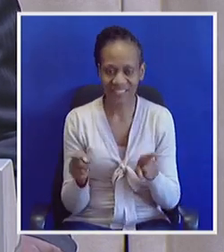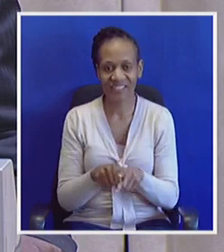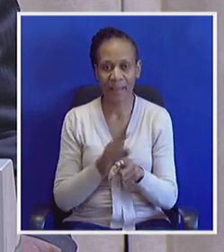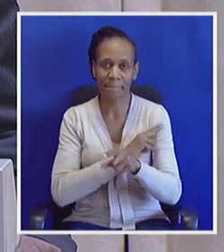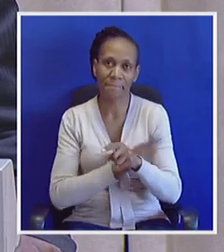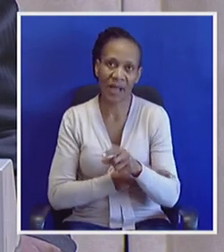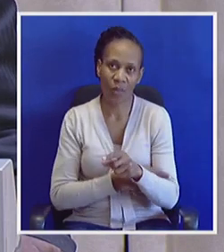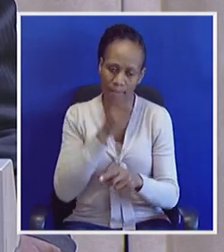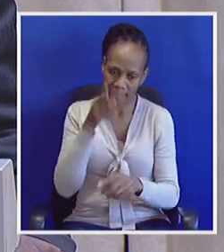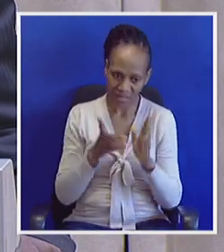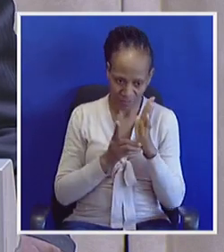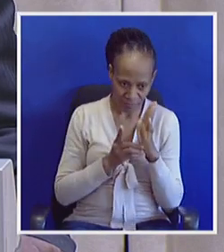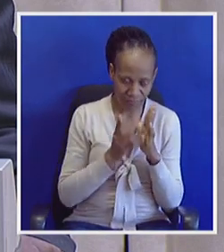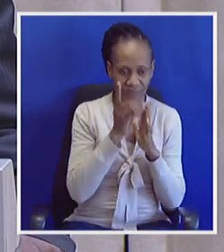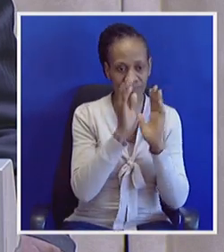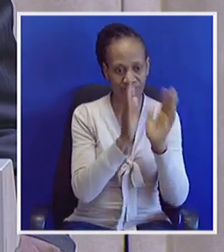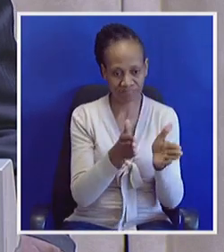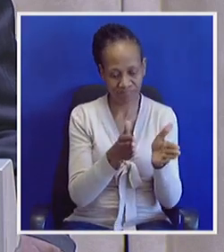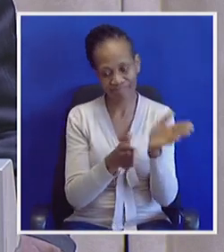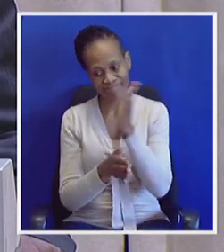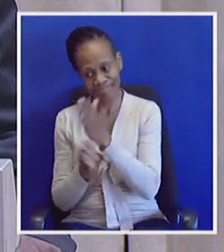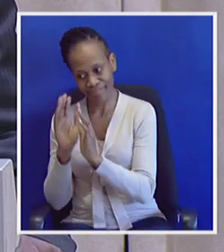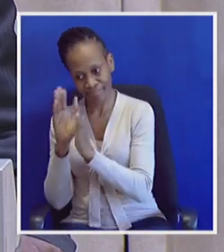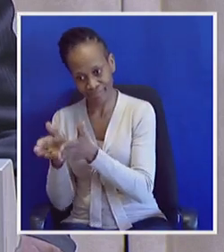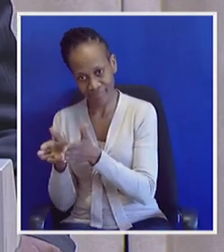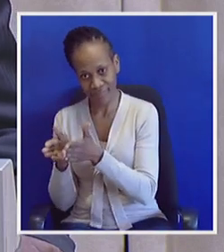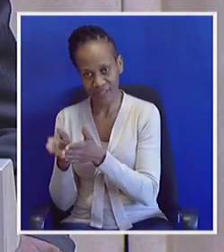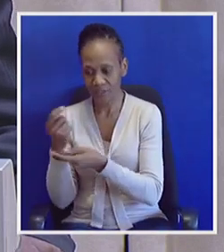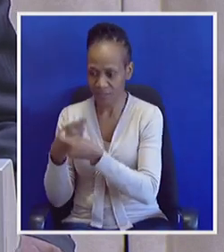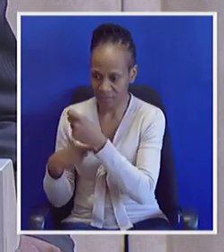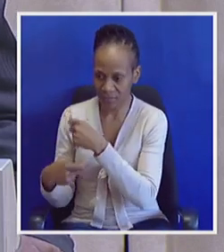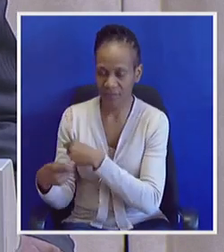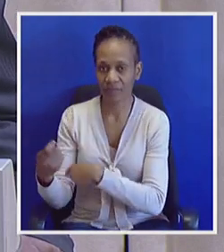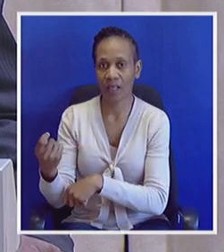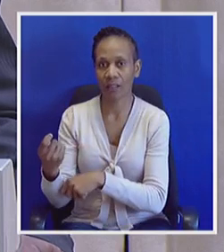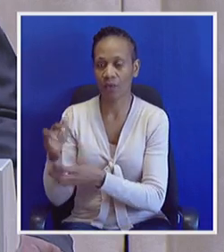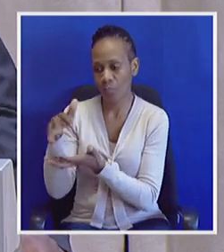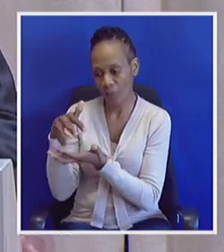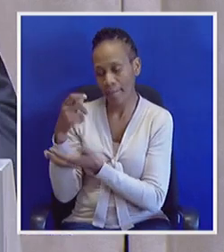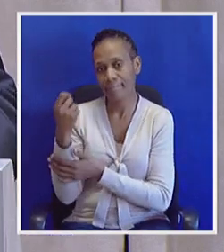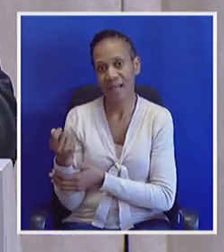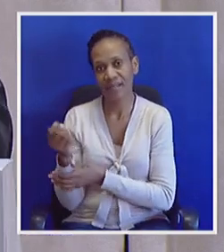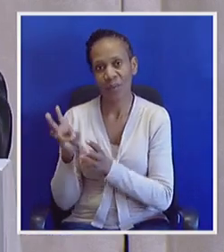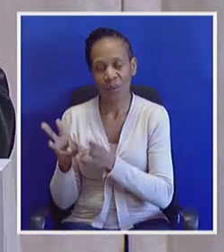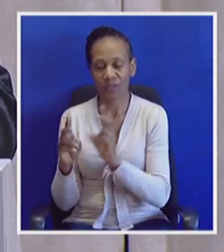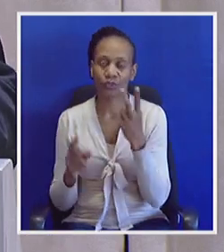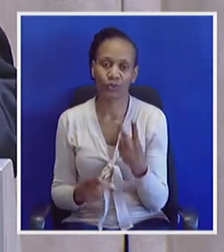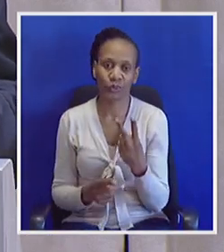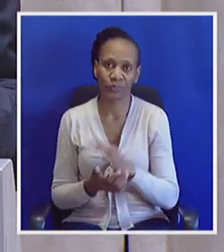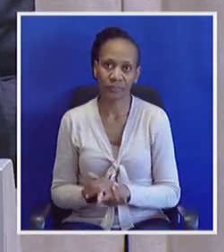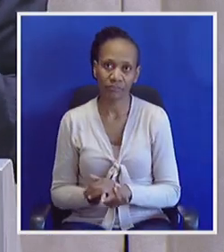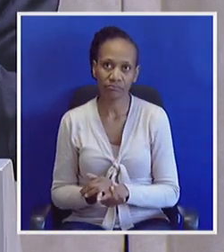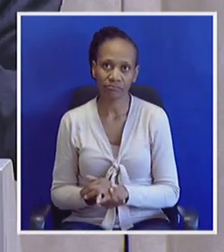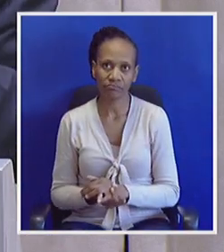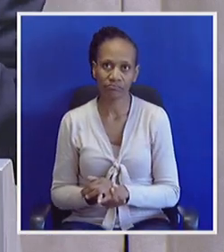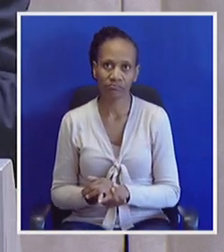a developmental one as well as a commercial profitability one. And what we want to